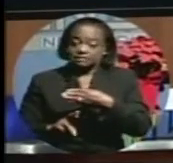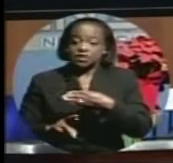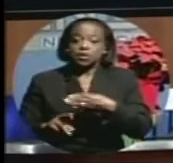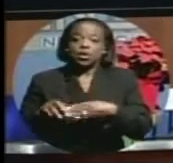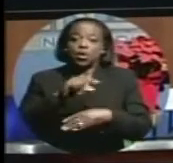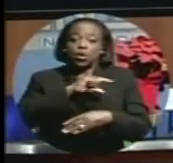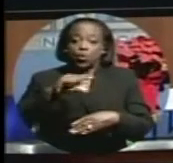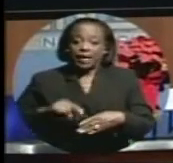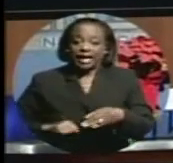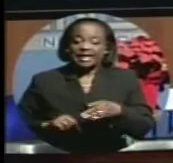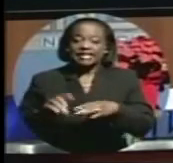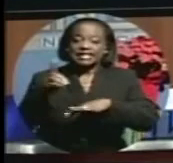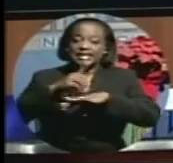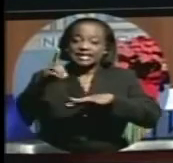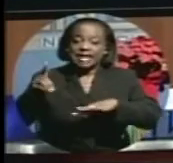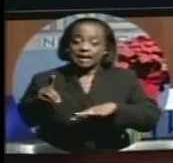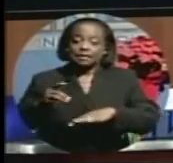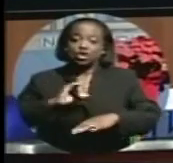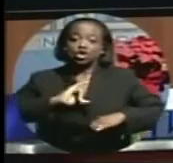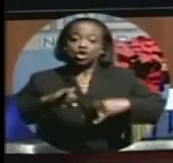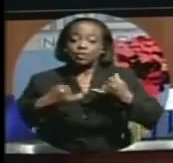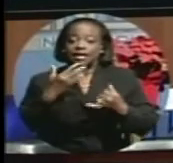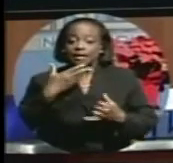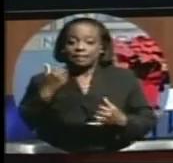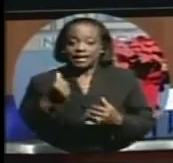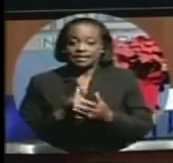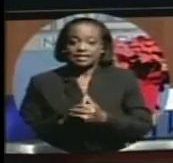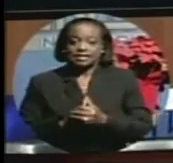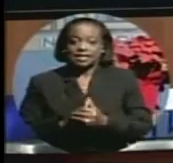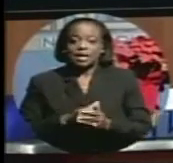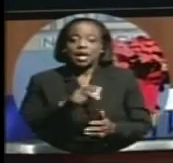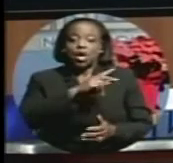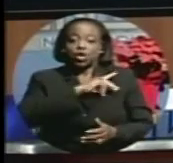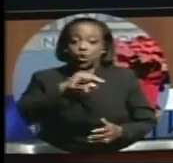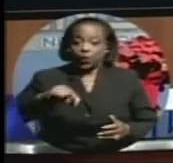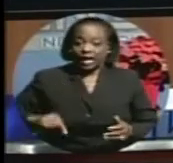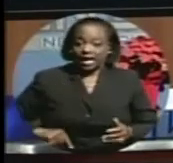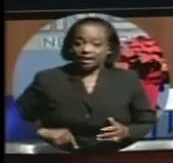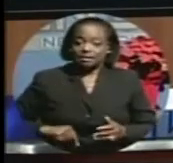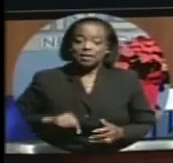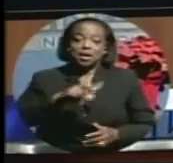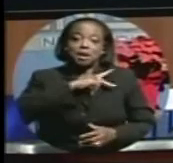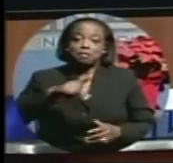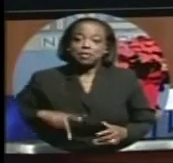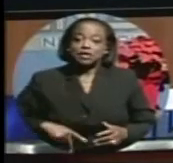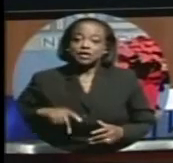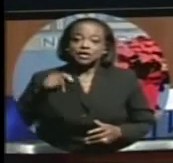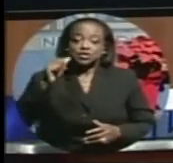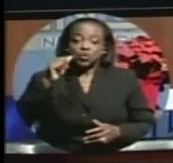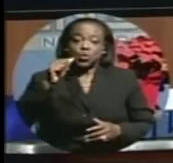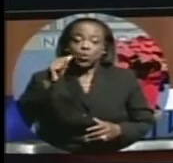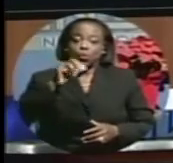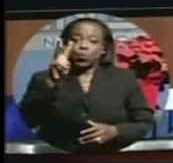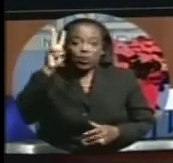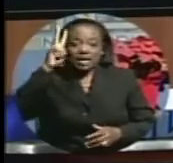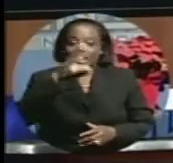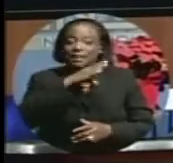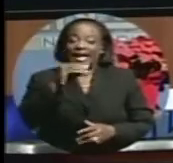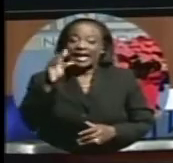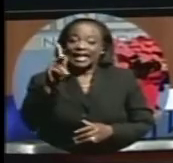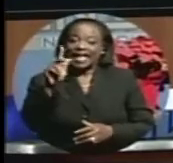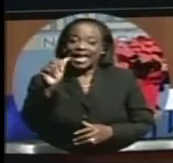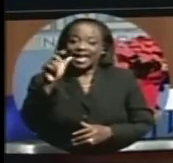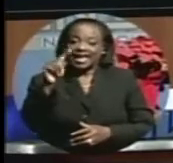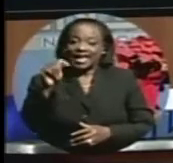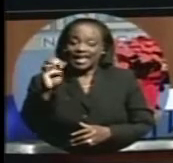Jubilee best, complete with Her Majesty Queen Elizabeth II, Prince William and Kate lookalikes. Supporters of the group will be celebrating